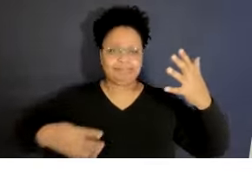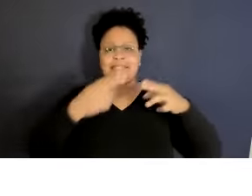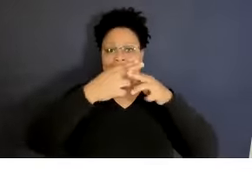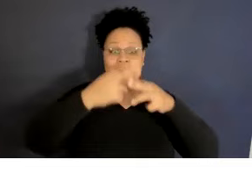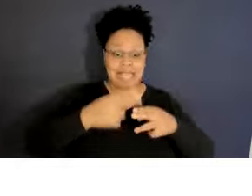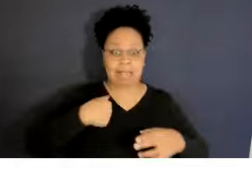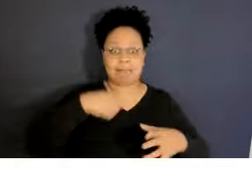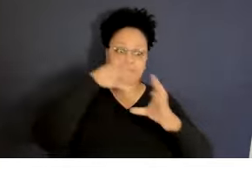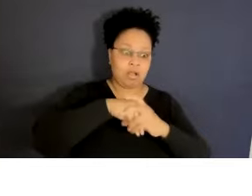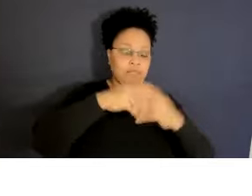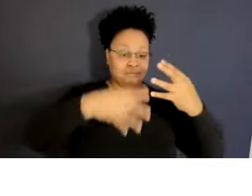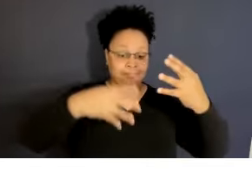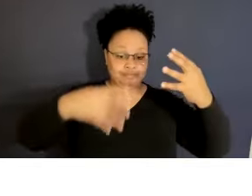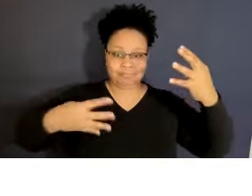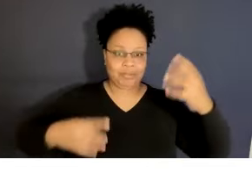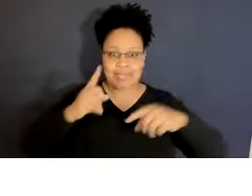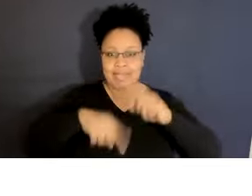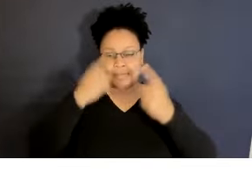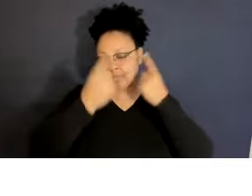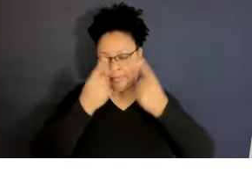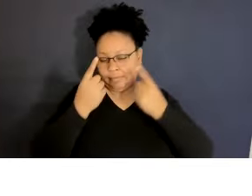But I think without